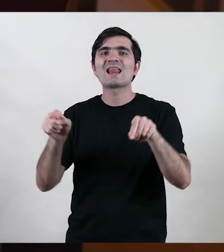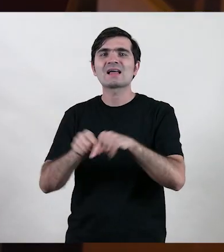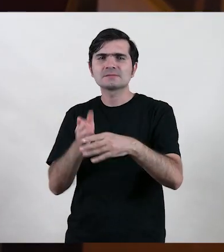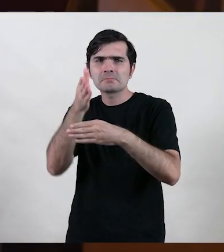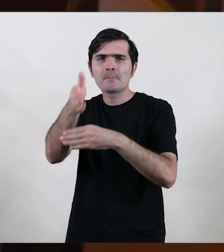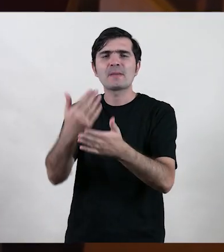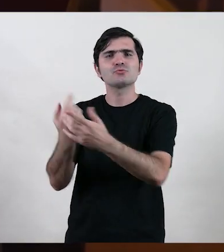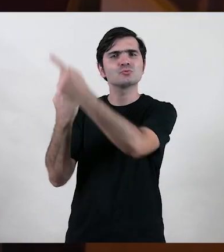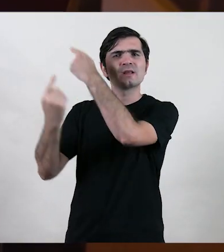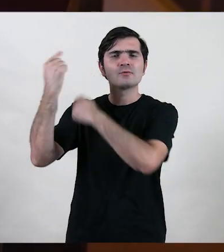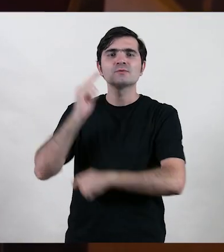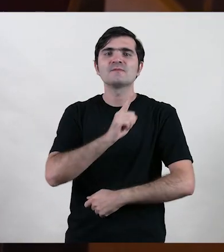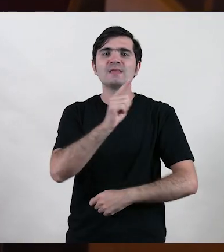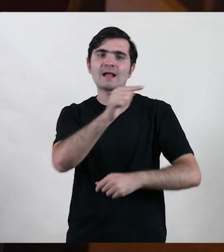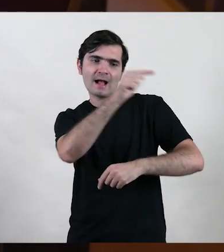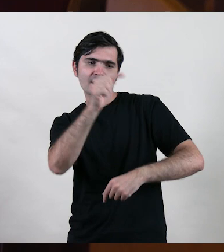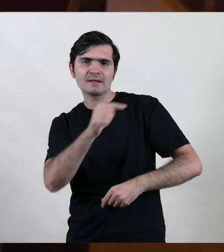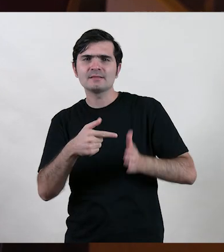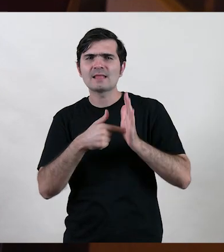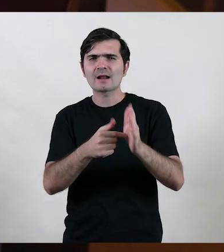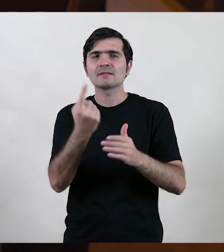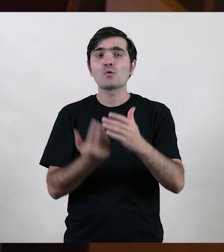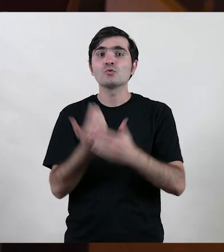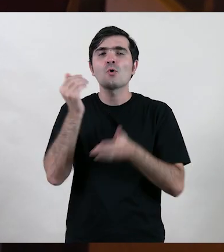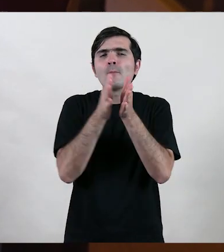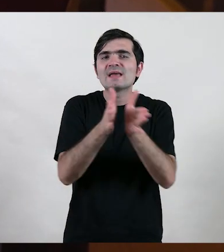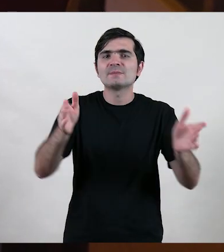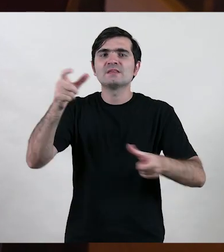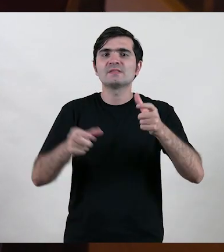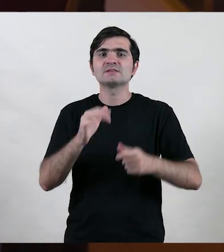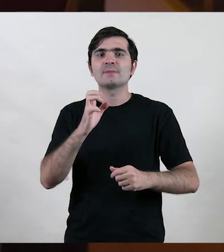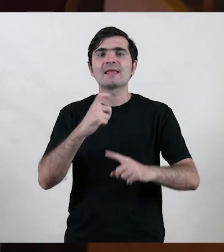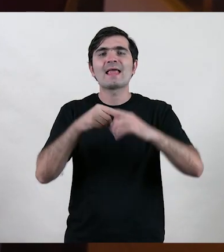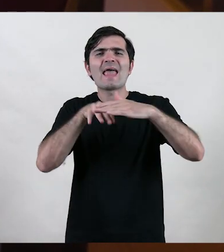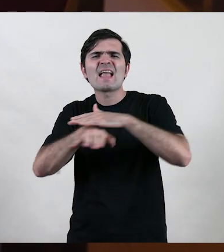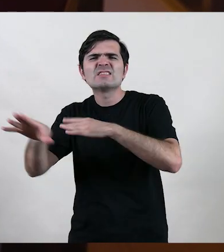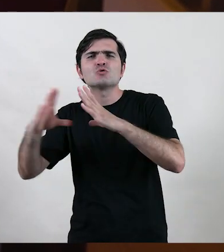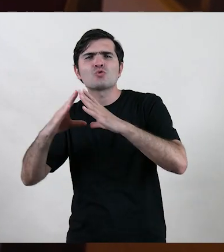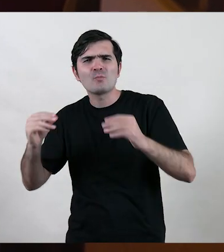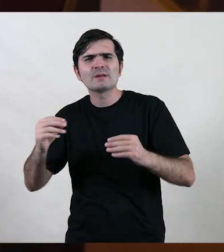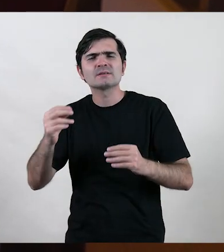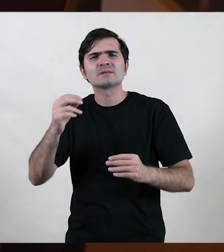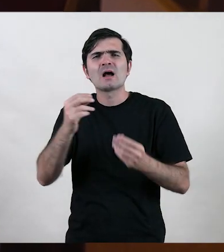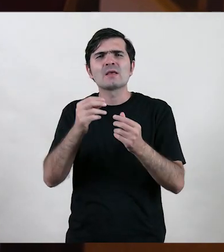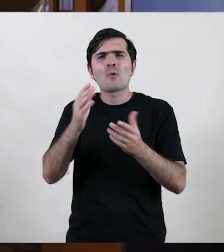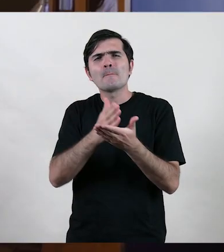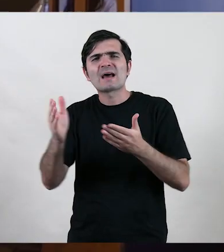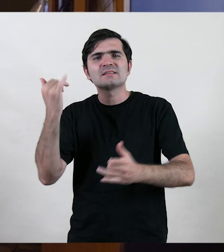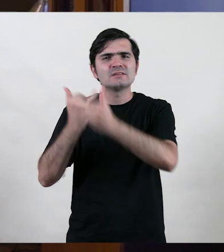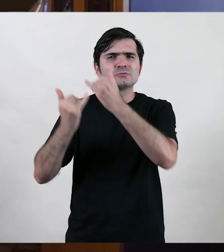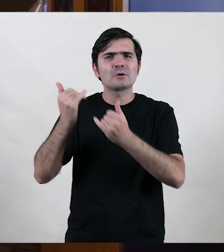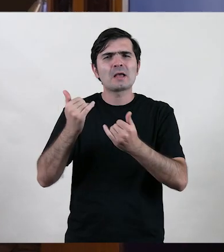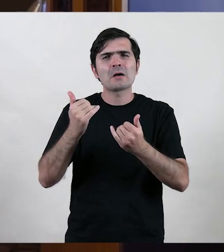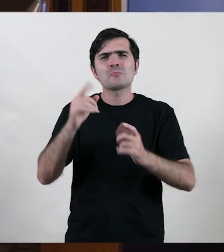new perspective on the Romanian exile, an often overlooked history chapter. Choose a book and